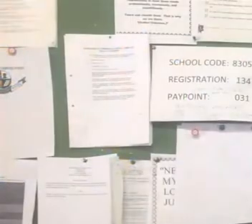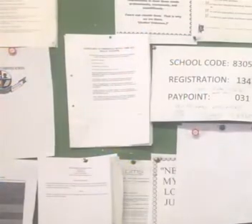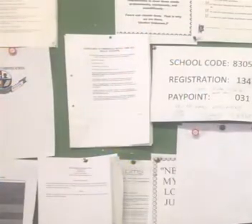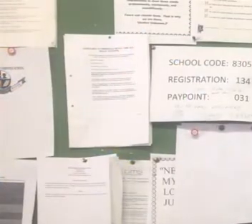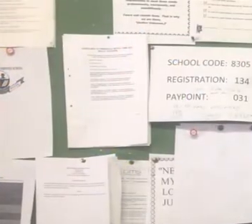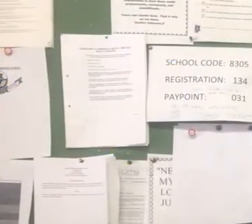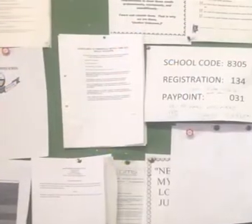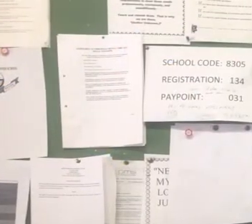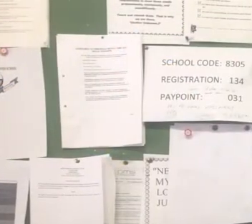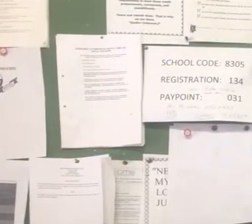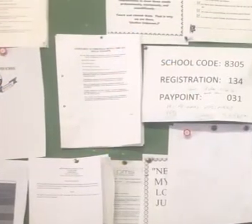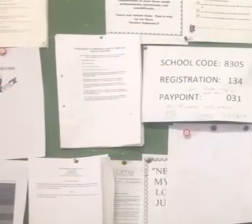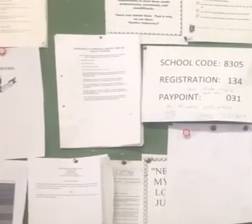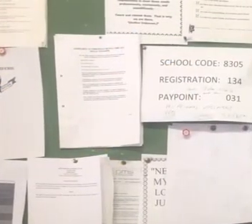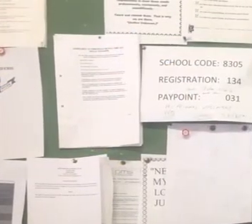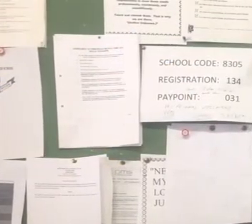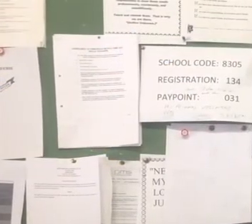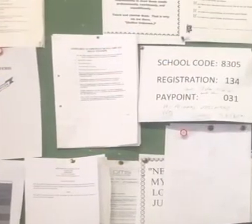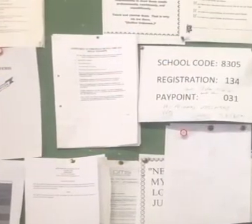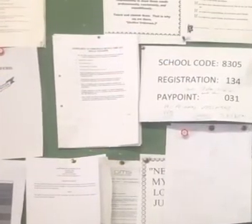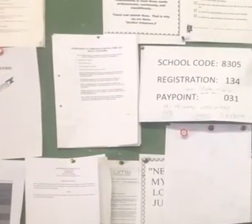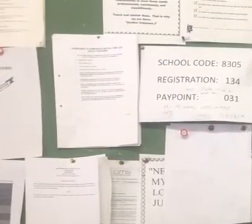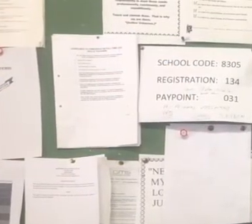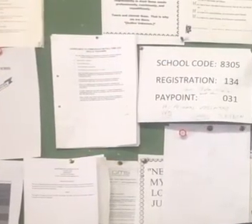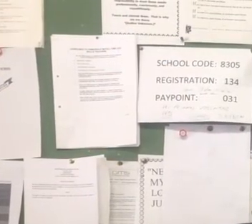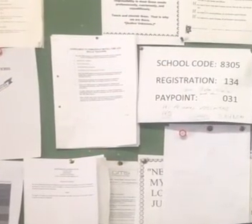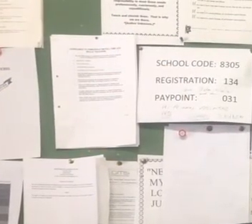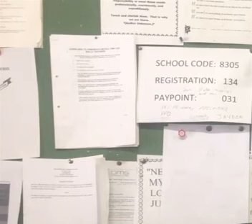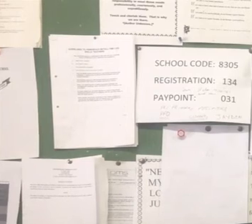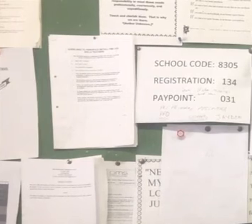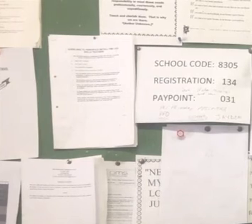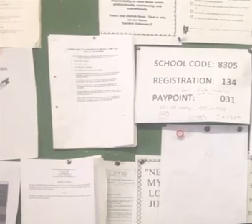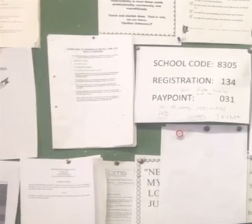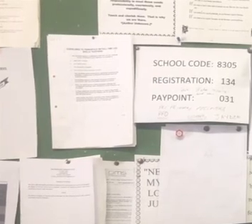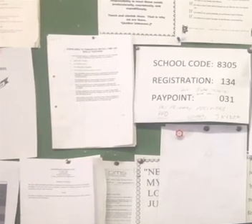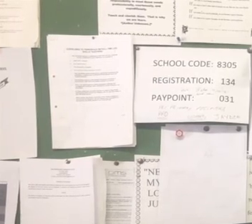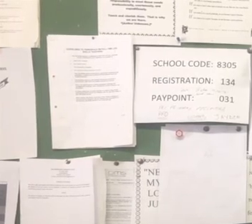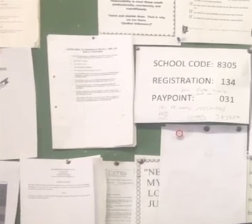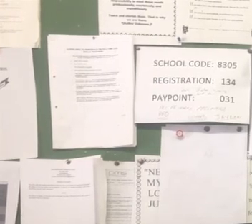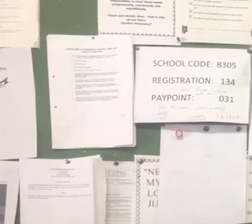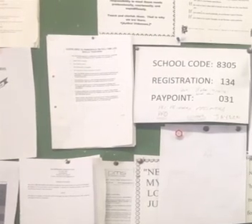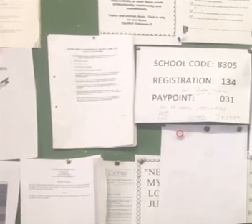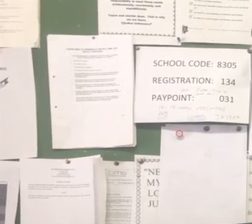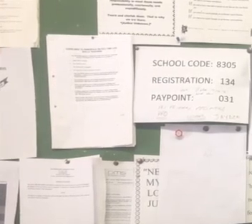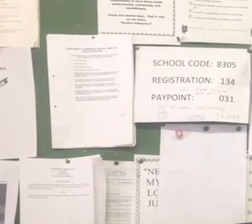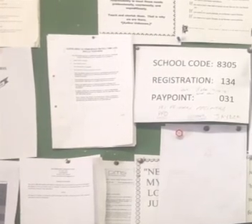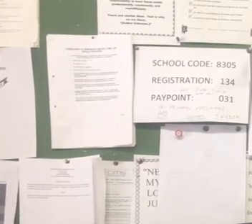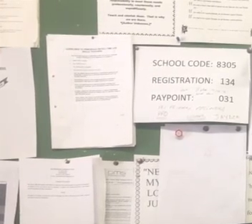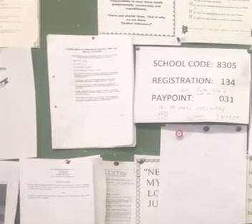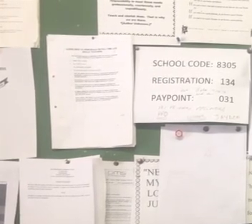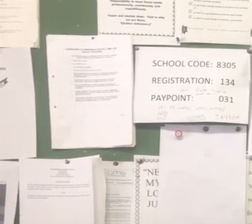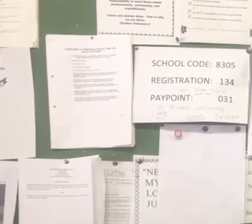Good afternoon. This is Henok Namtenya, the acting inspector in Oluno Circuit, Inspector